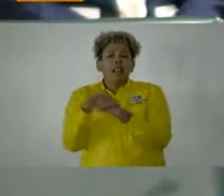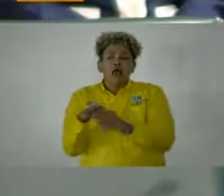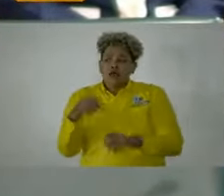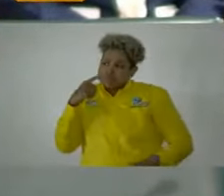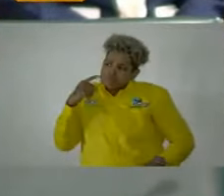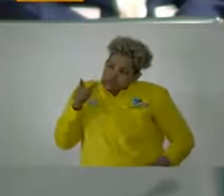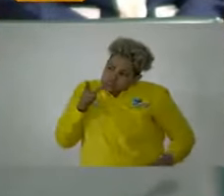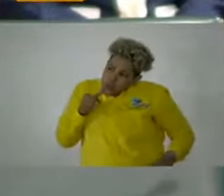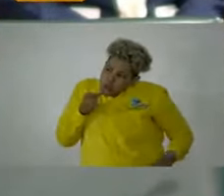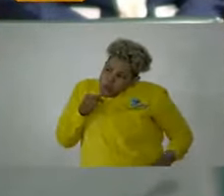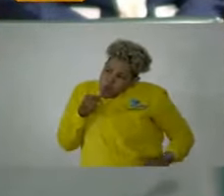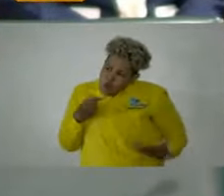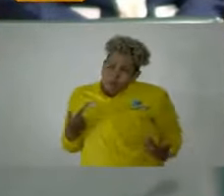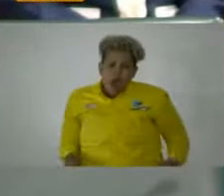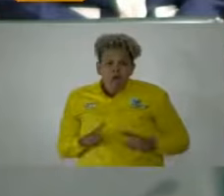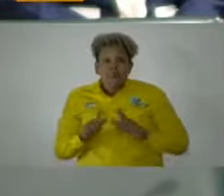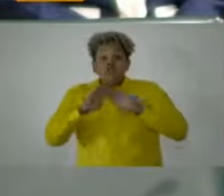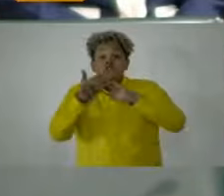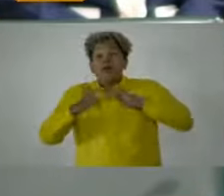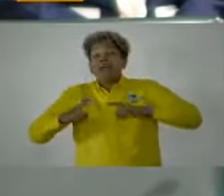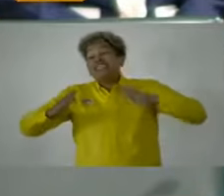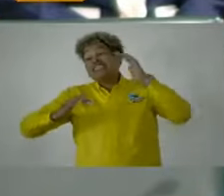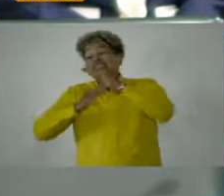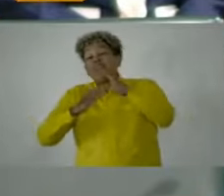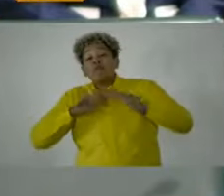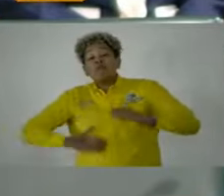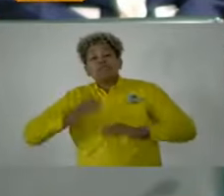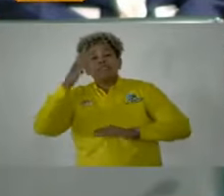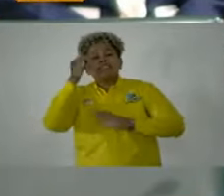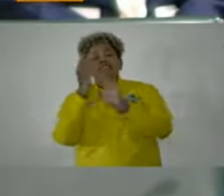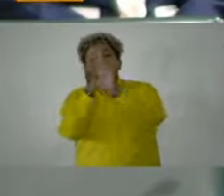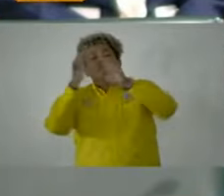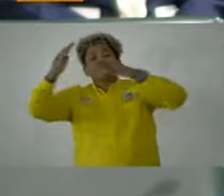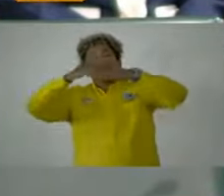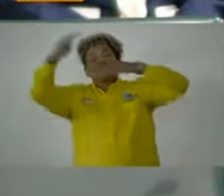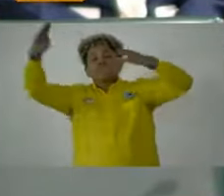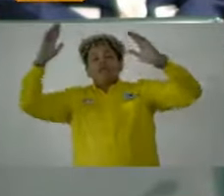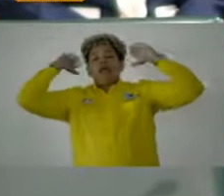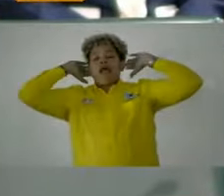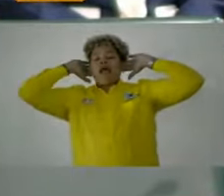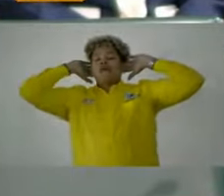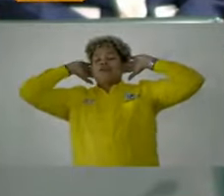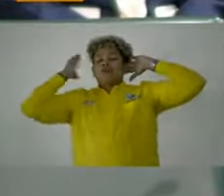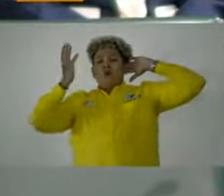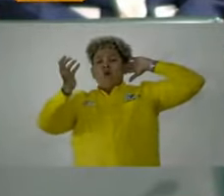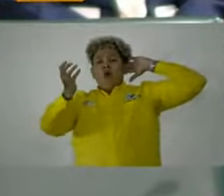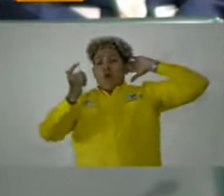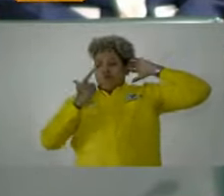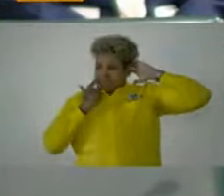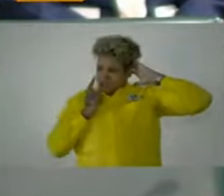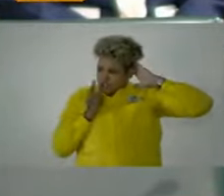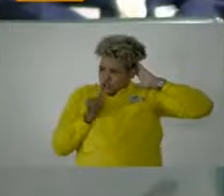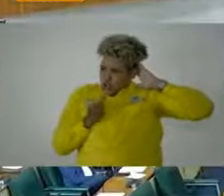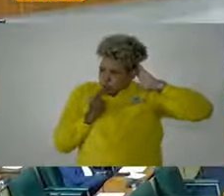delivered. And Jamaica's greatest wish, sleeping with our windows and doors open.